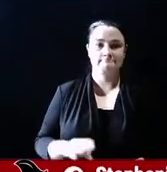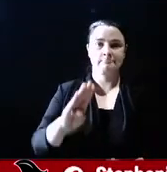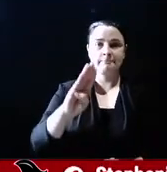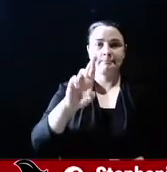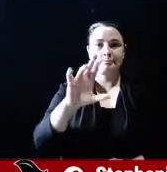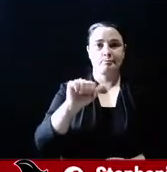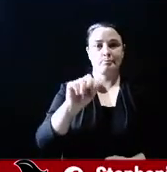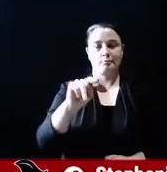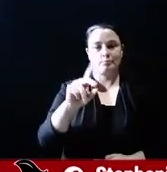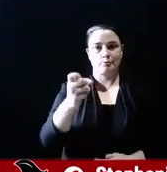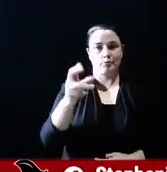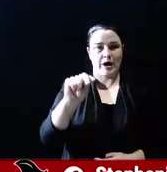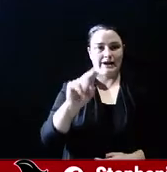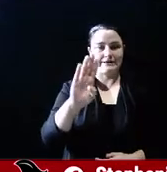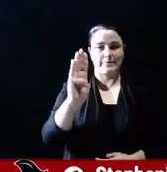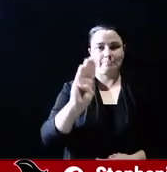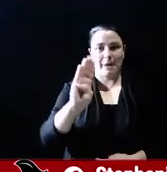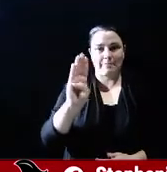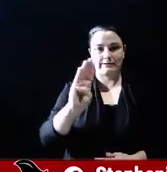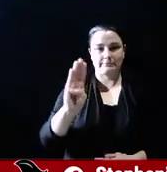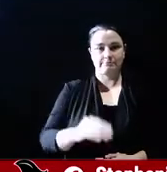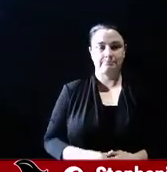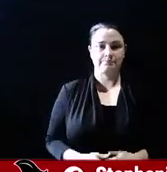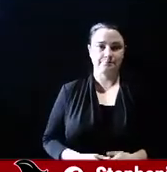Brandon Jonathan Babin.